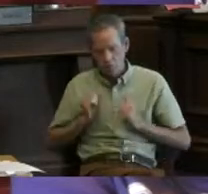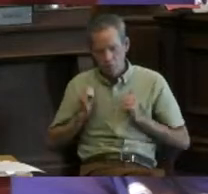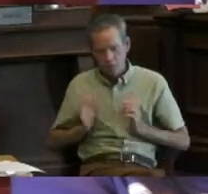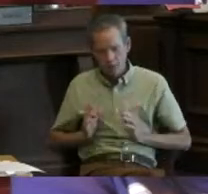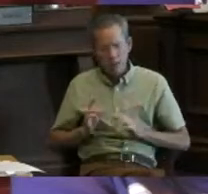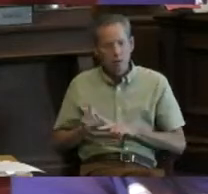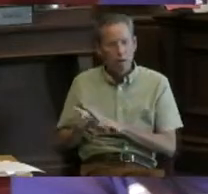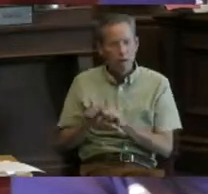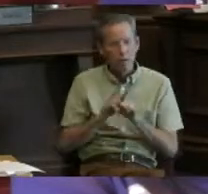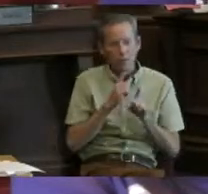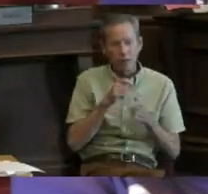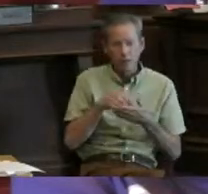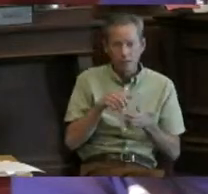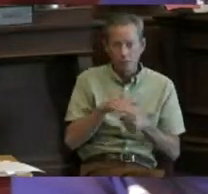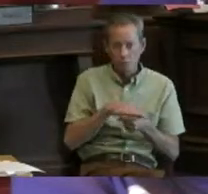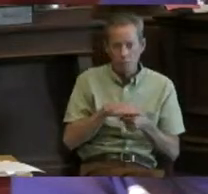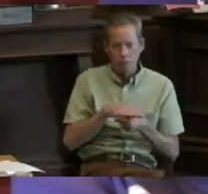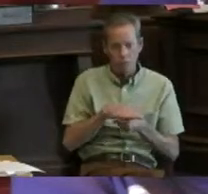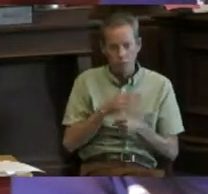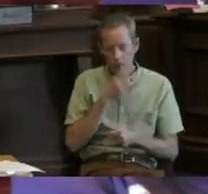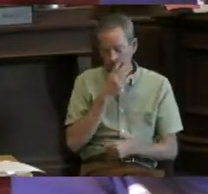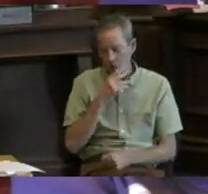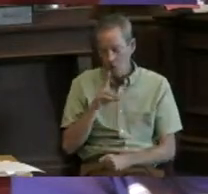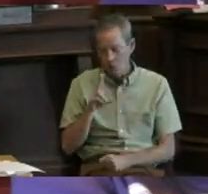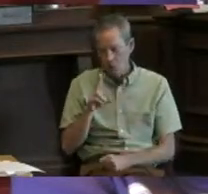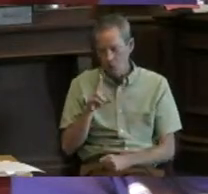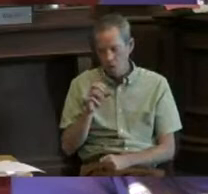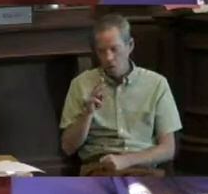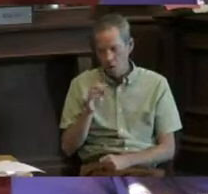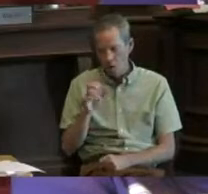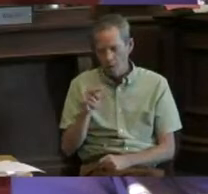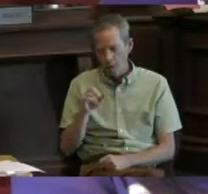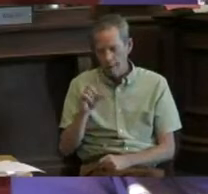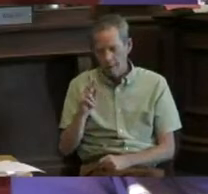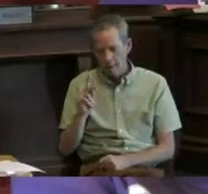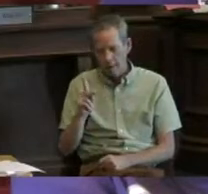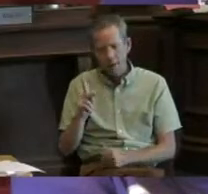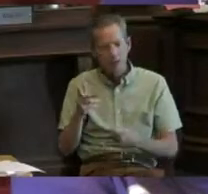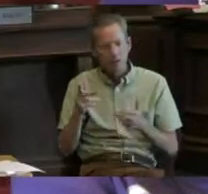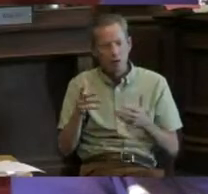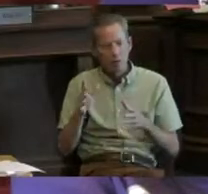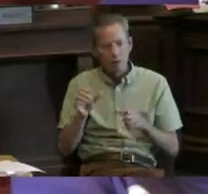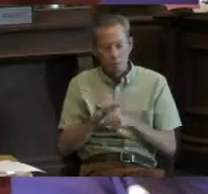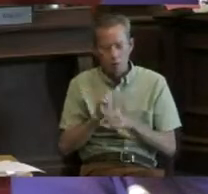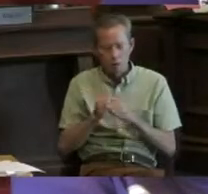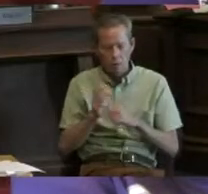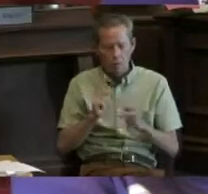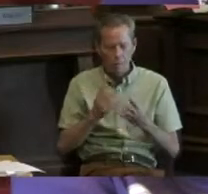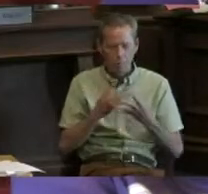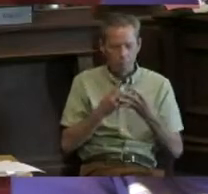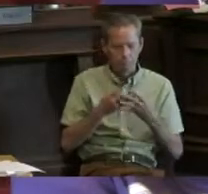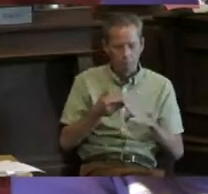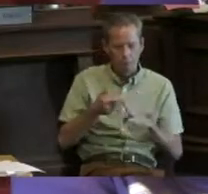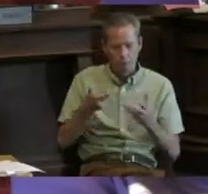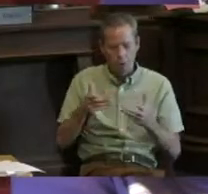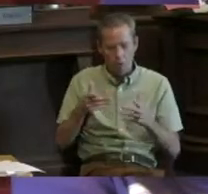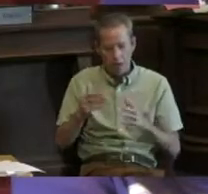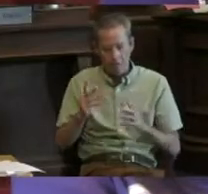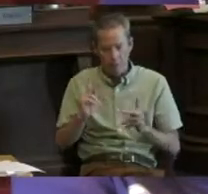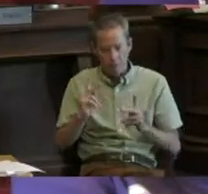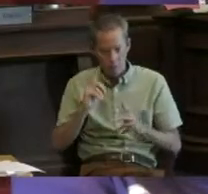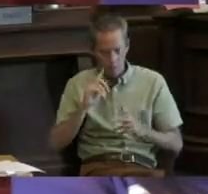they're in their neighborhoods, for example, the Urban League is already working with people that have been in the justice system. And so they already have people in